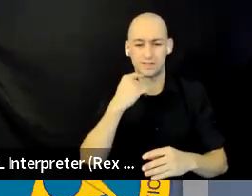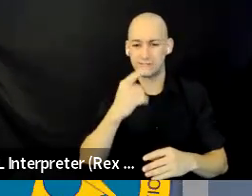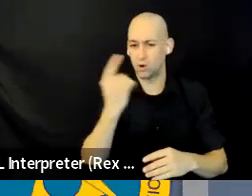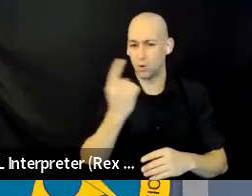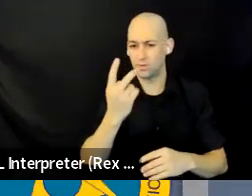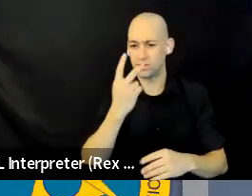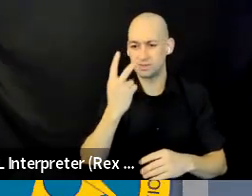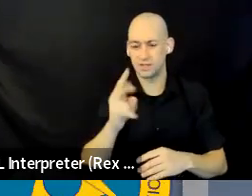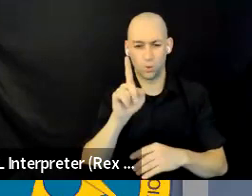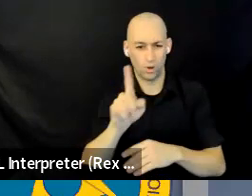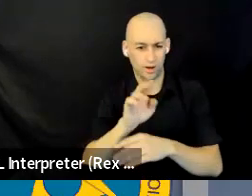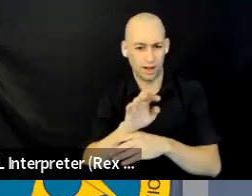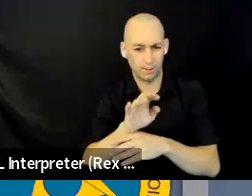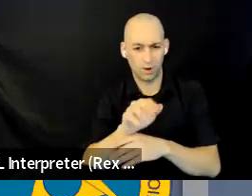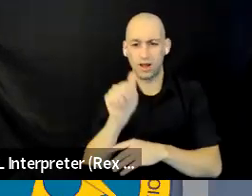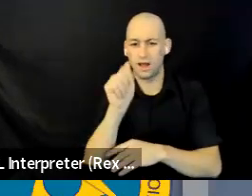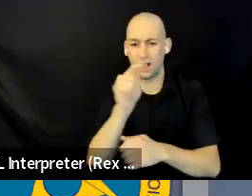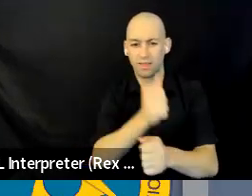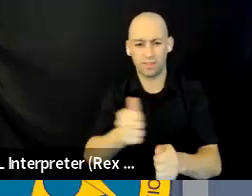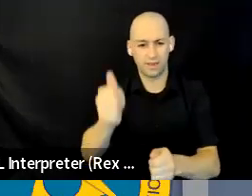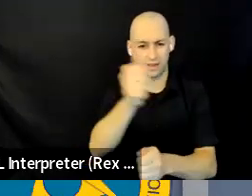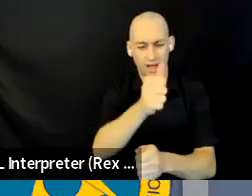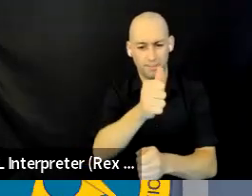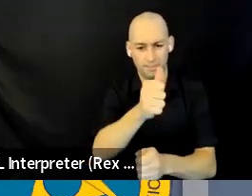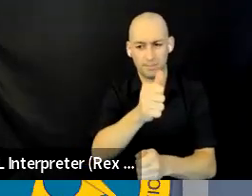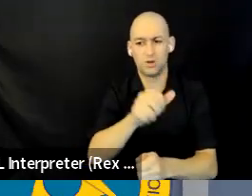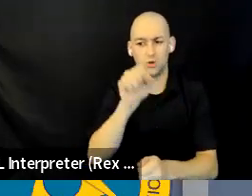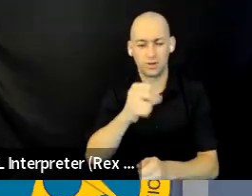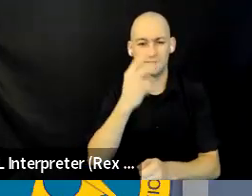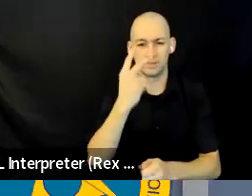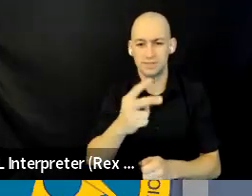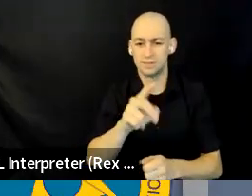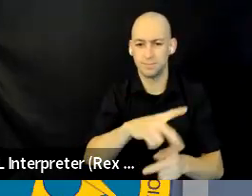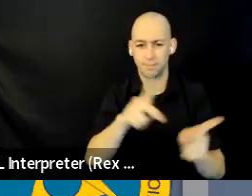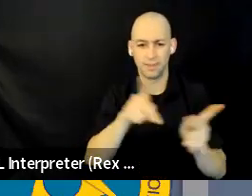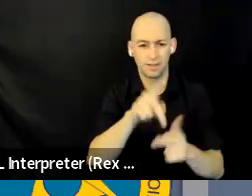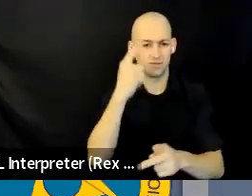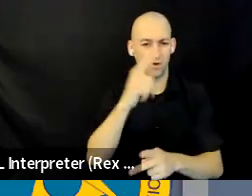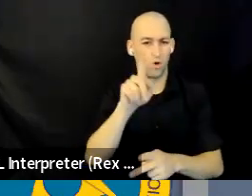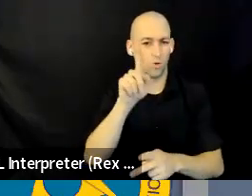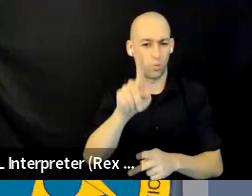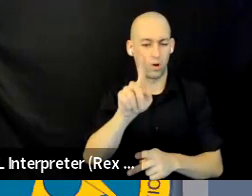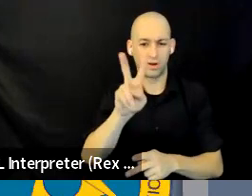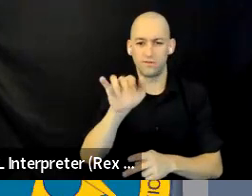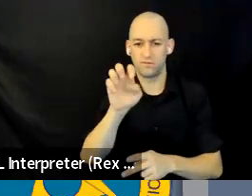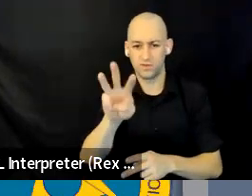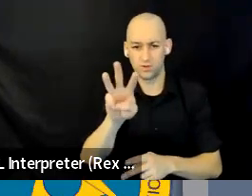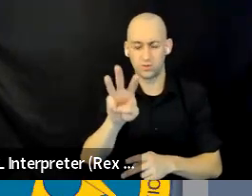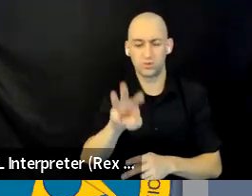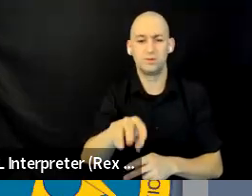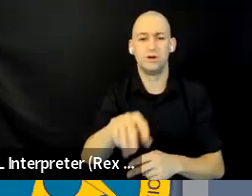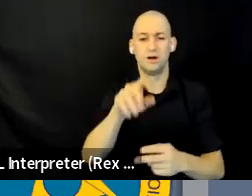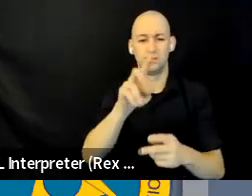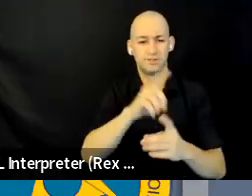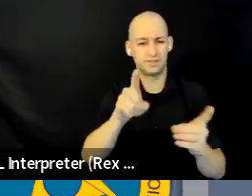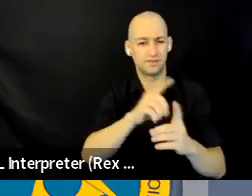camera. At the top of the screen where you see the cameras, there's a spot for a single camera view, multiple camera views, or the gallery view. So you may